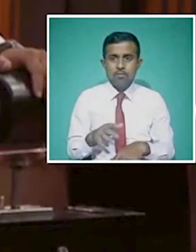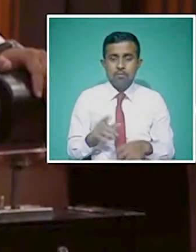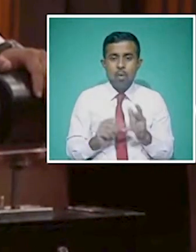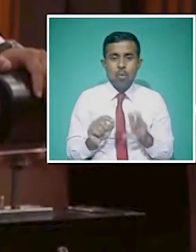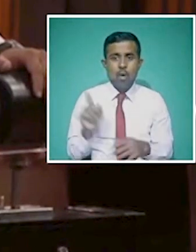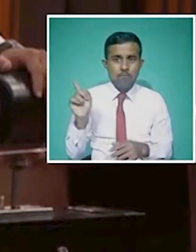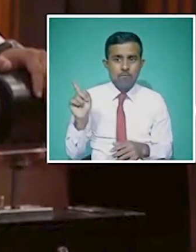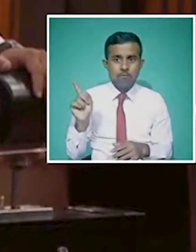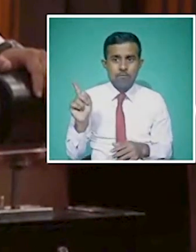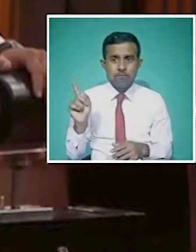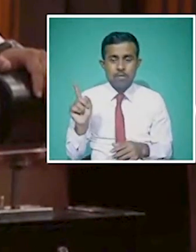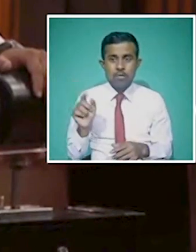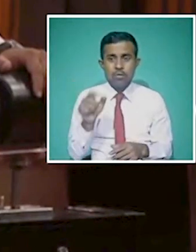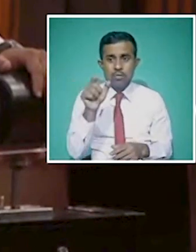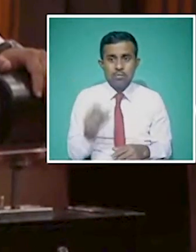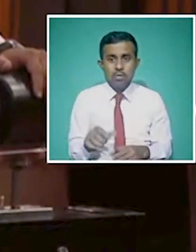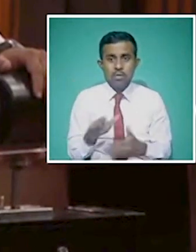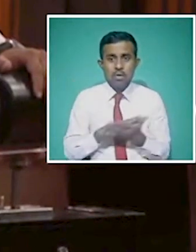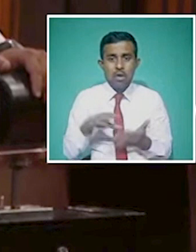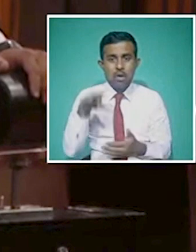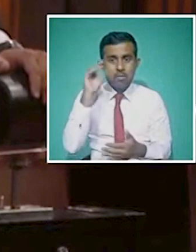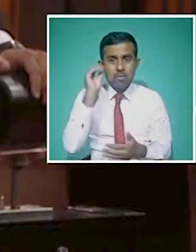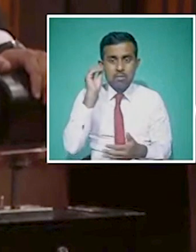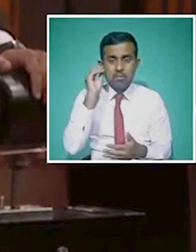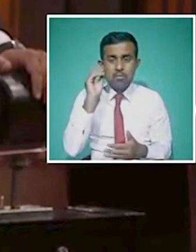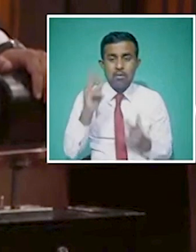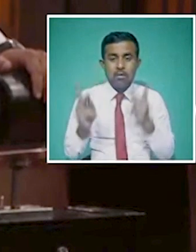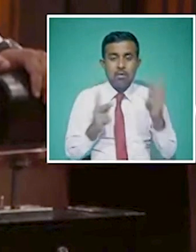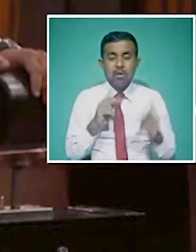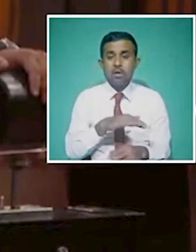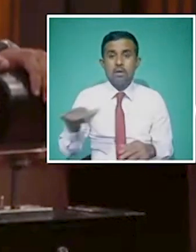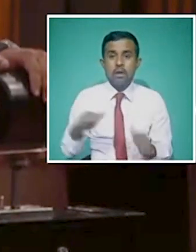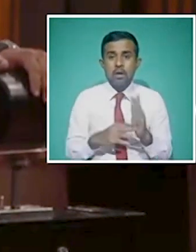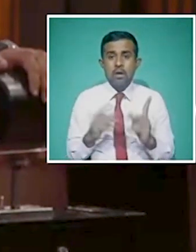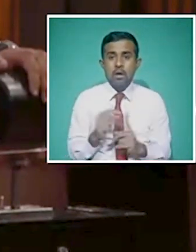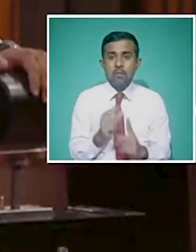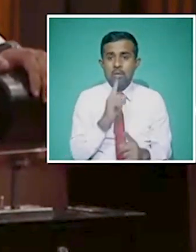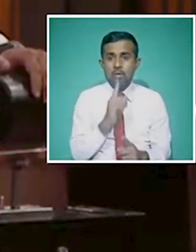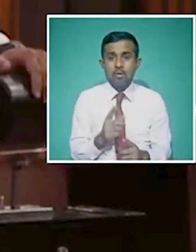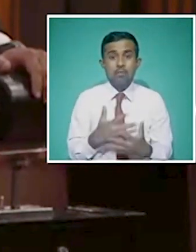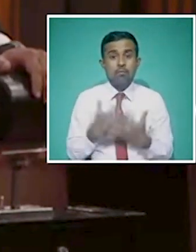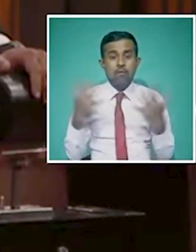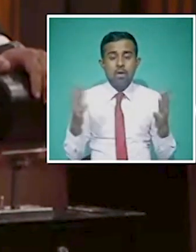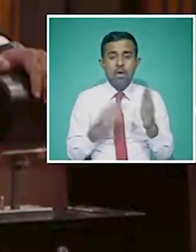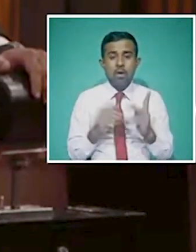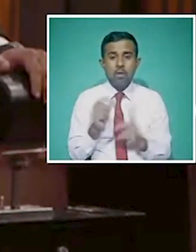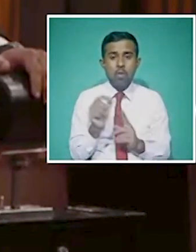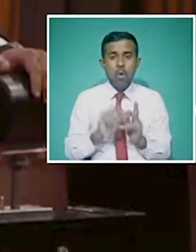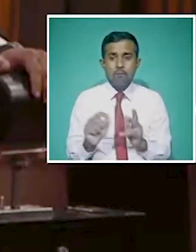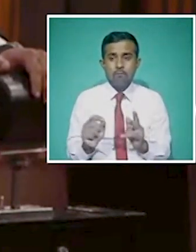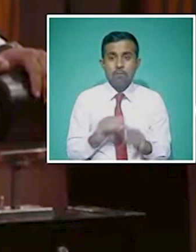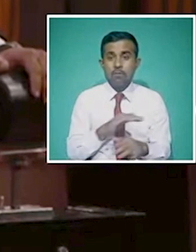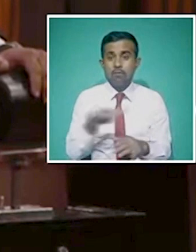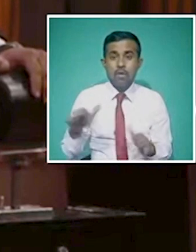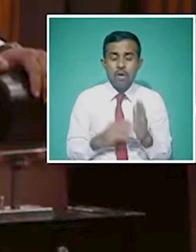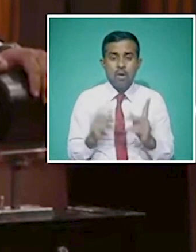that the Ministry of Tourism and Land is a large subject. There's a lot of things to be said, but in the Ministry of Lands, honorable Fernando, I have brought